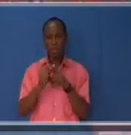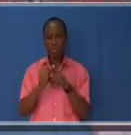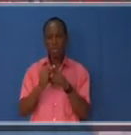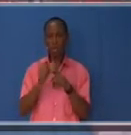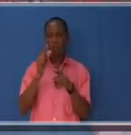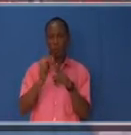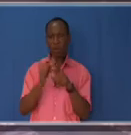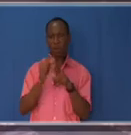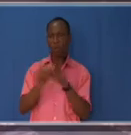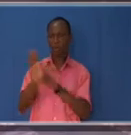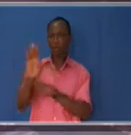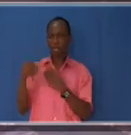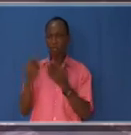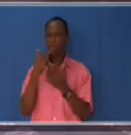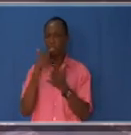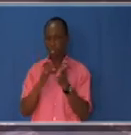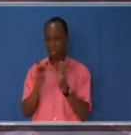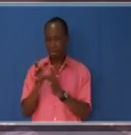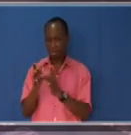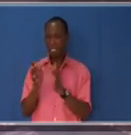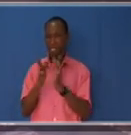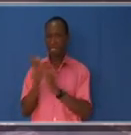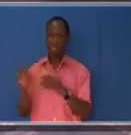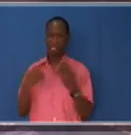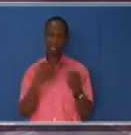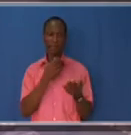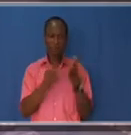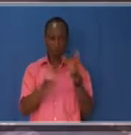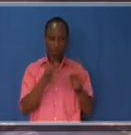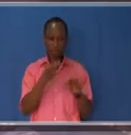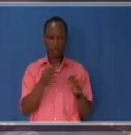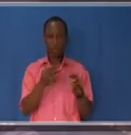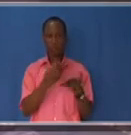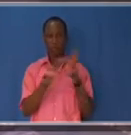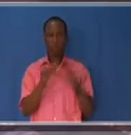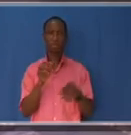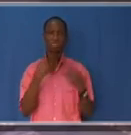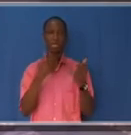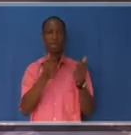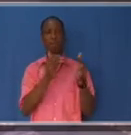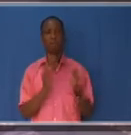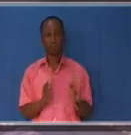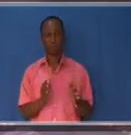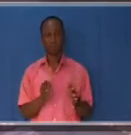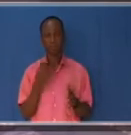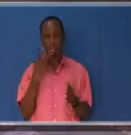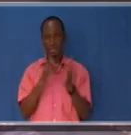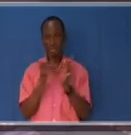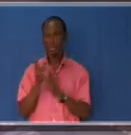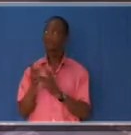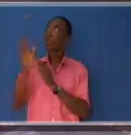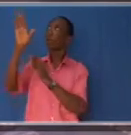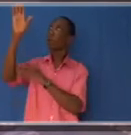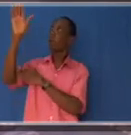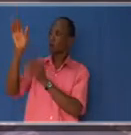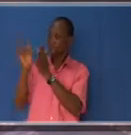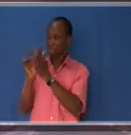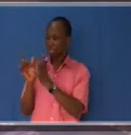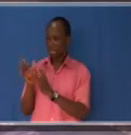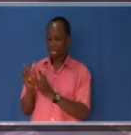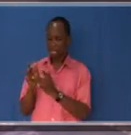we see the extended ministry of Christ by proxy of the Holy